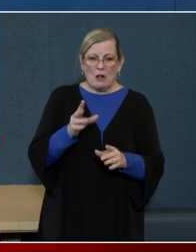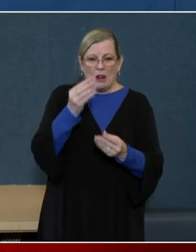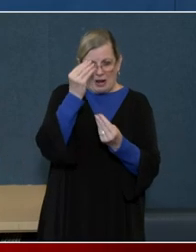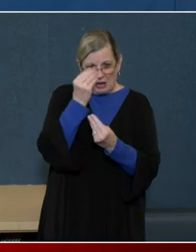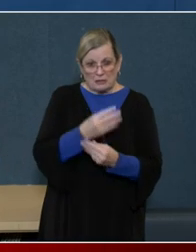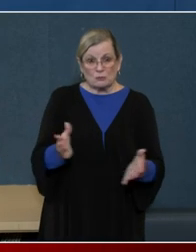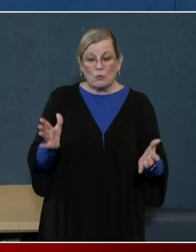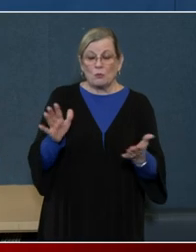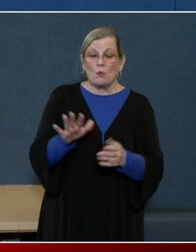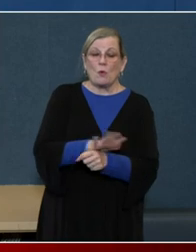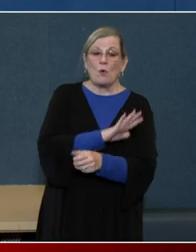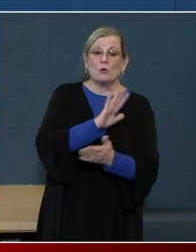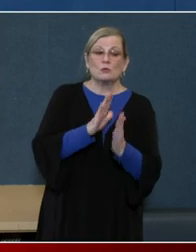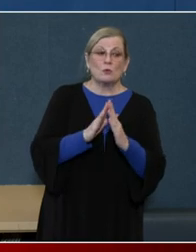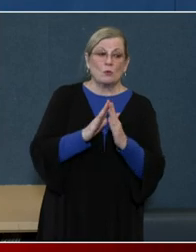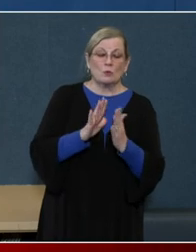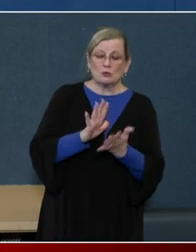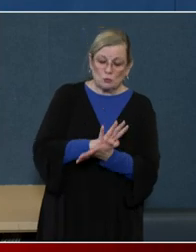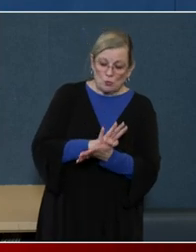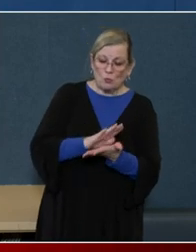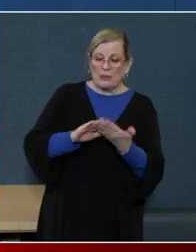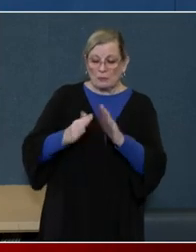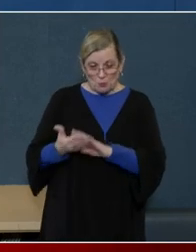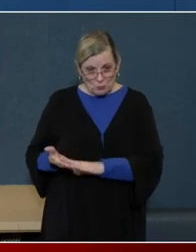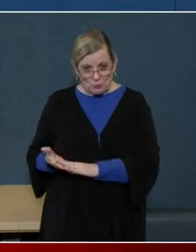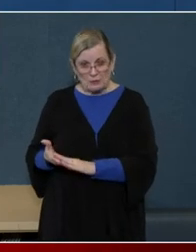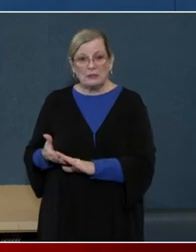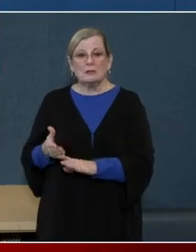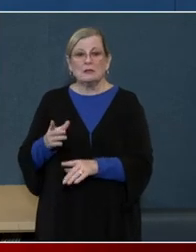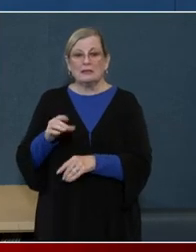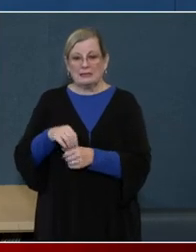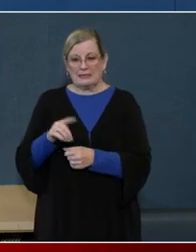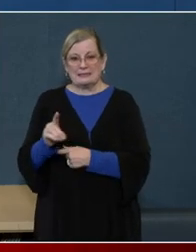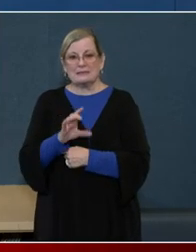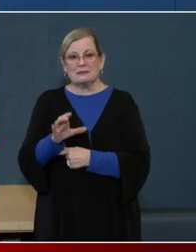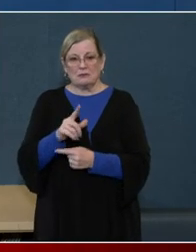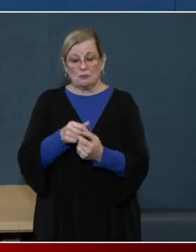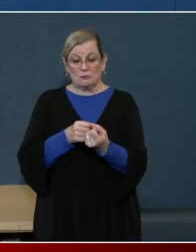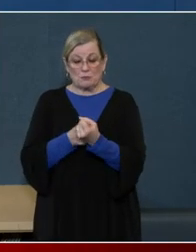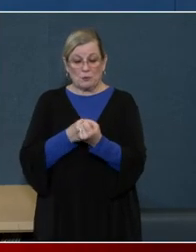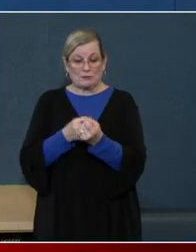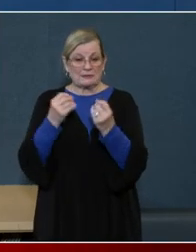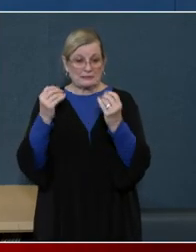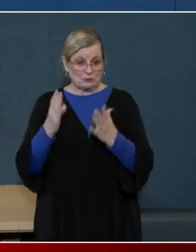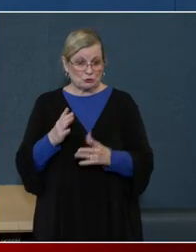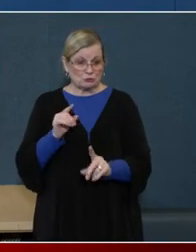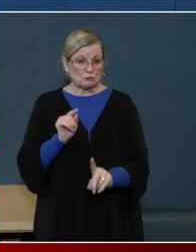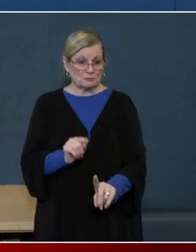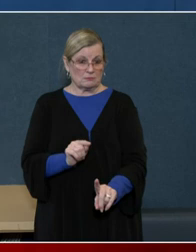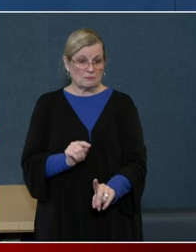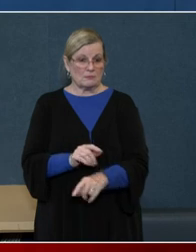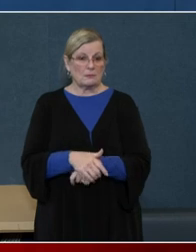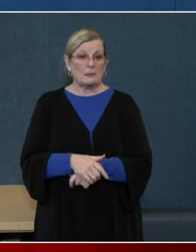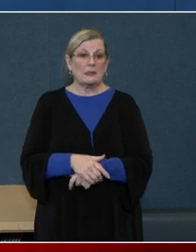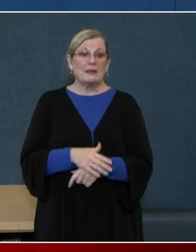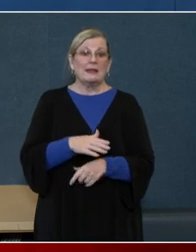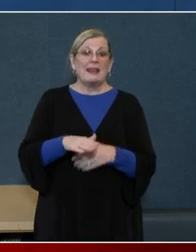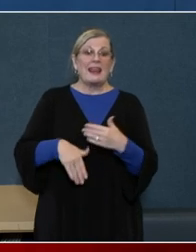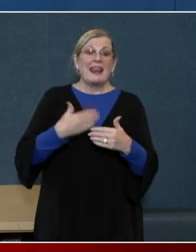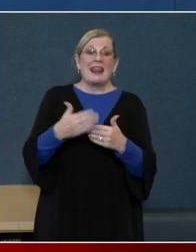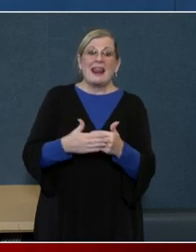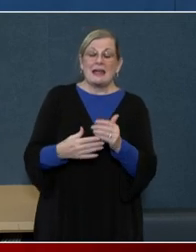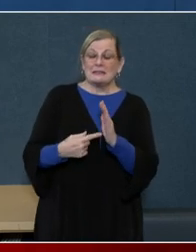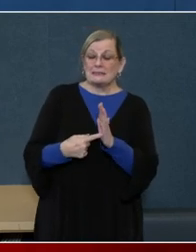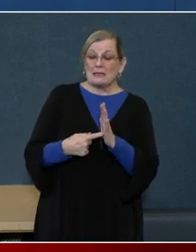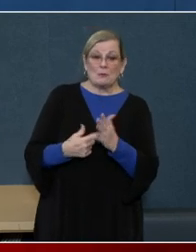and the DC contact tracing force will interview the teacher. In the next example, we provide